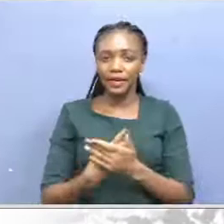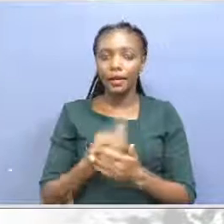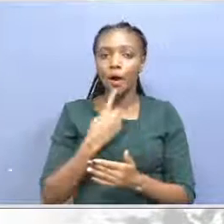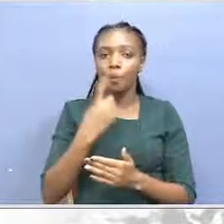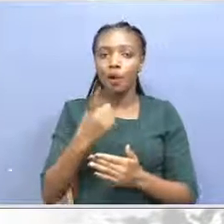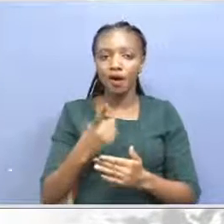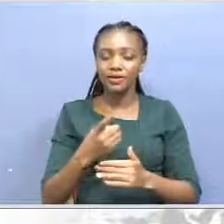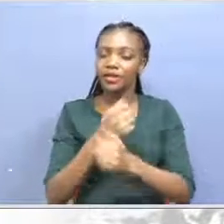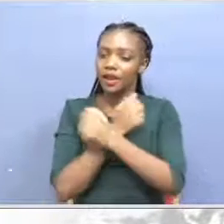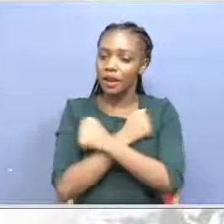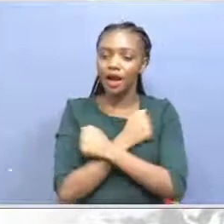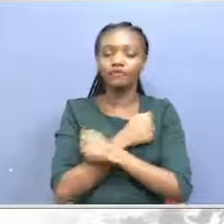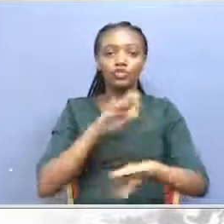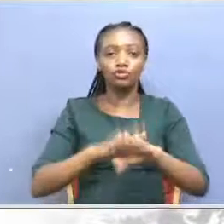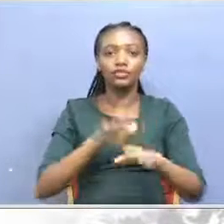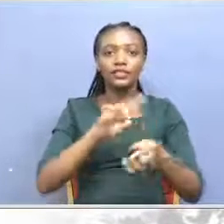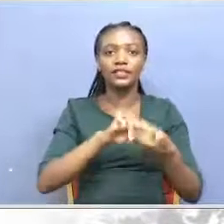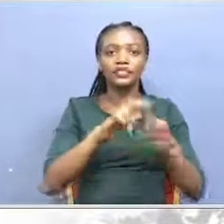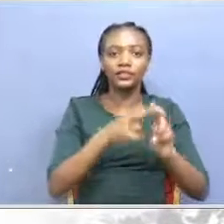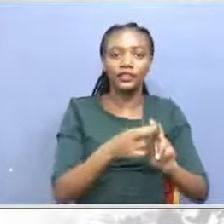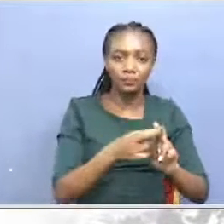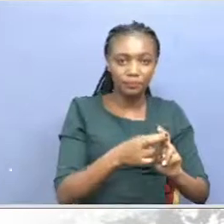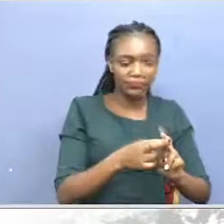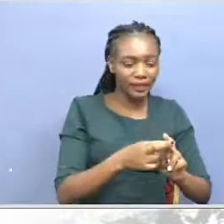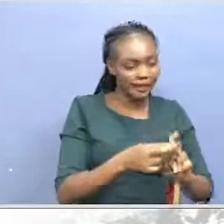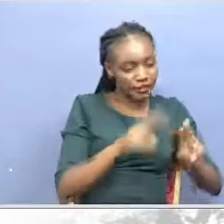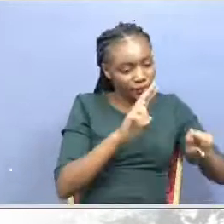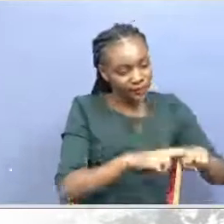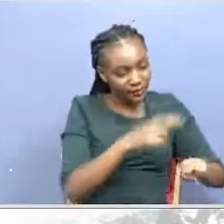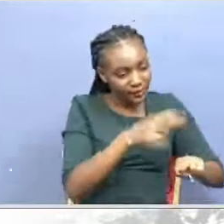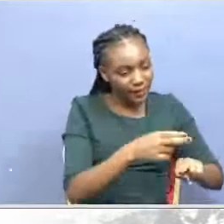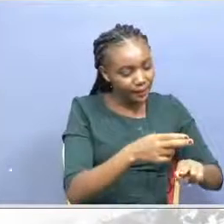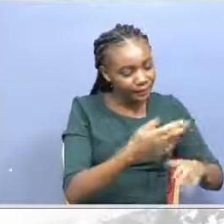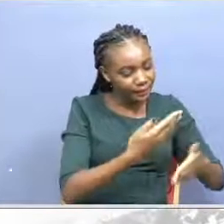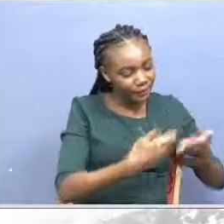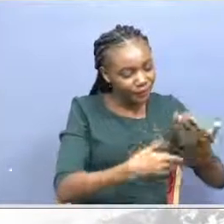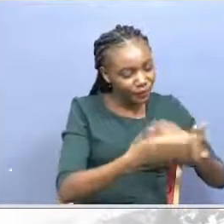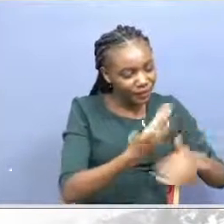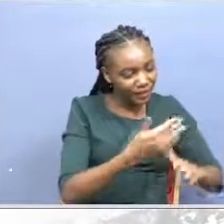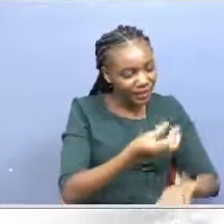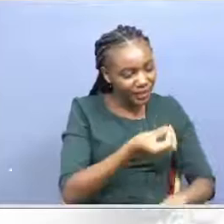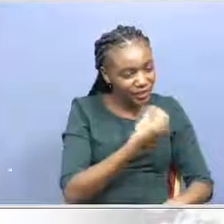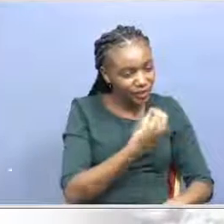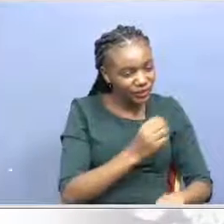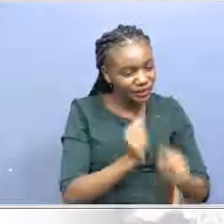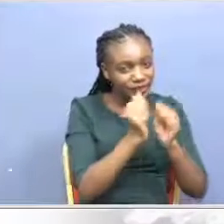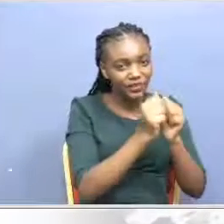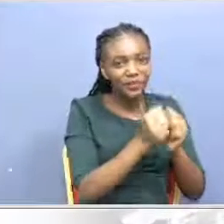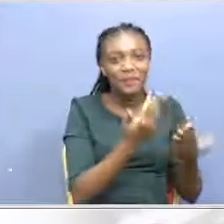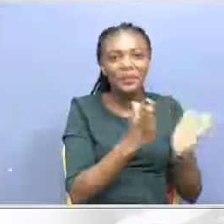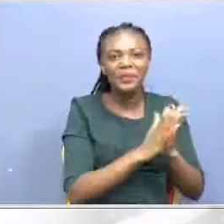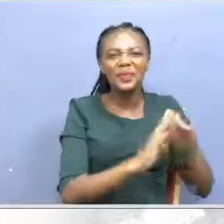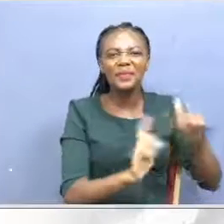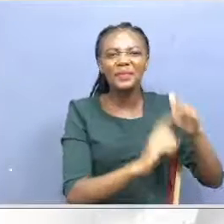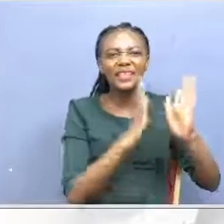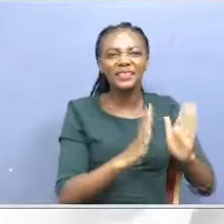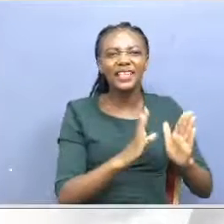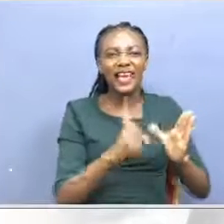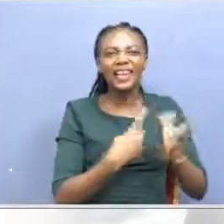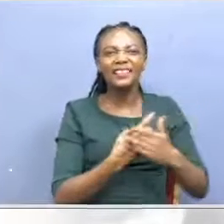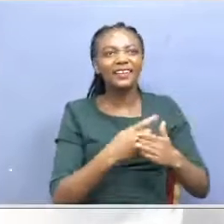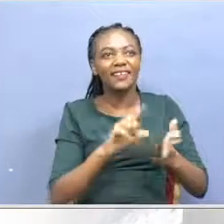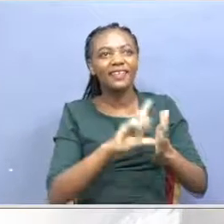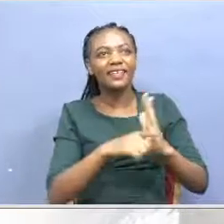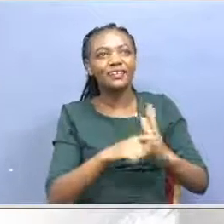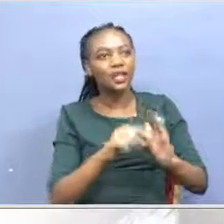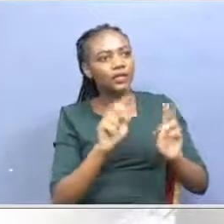diplomasia. Yaani mnakaa na yeye, mnakula na yeye, pengine anakula na minister. Kufika saa saba